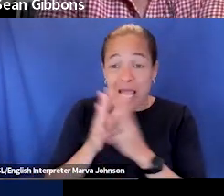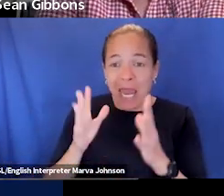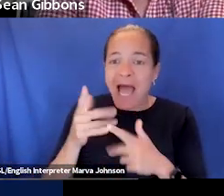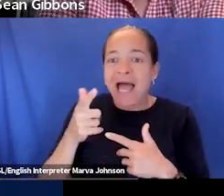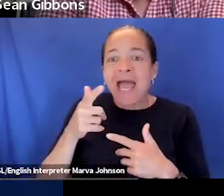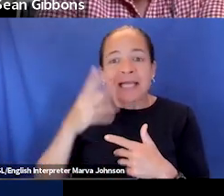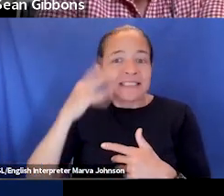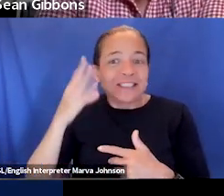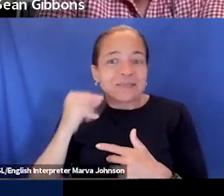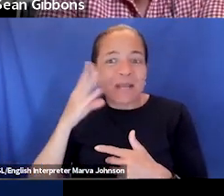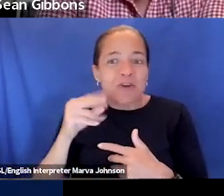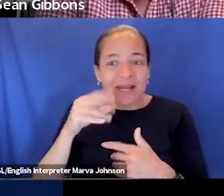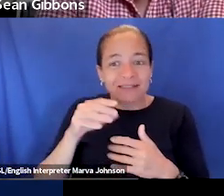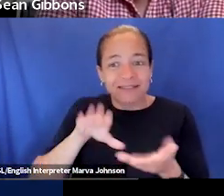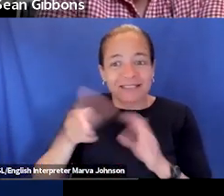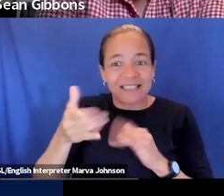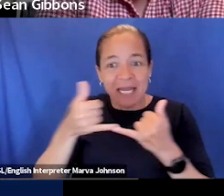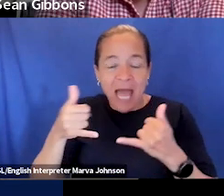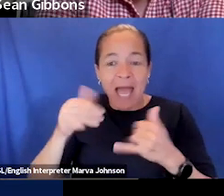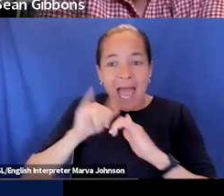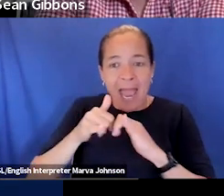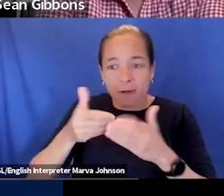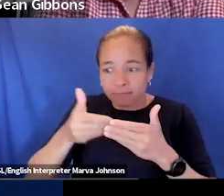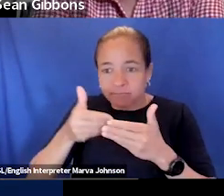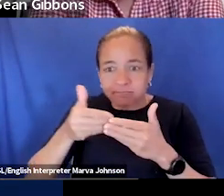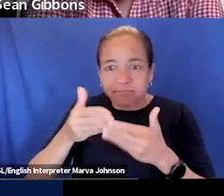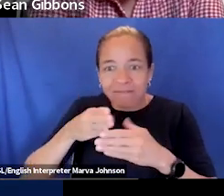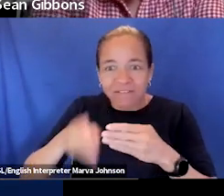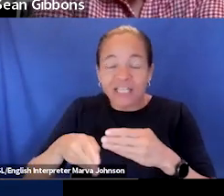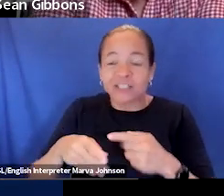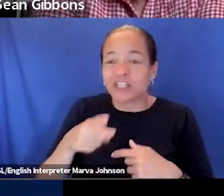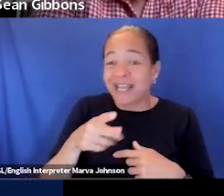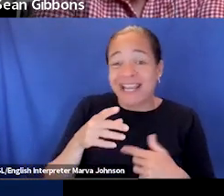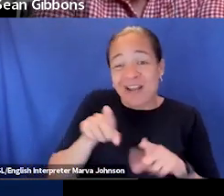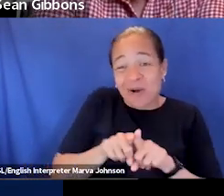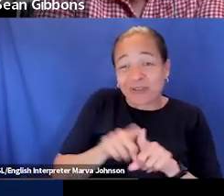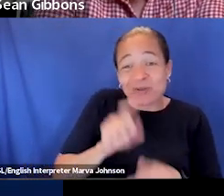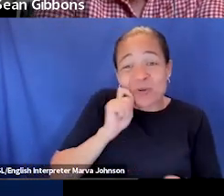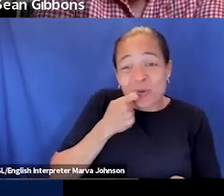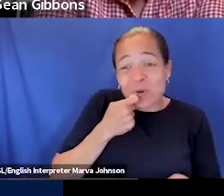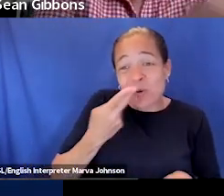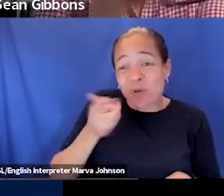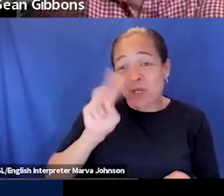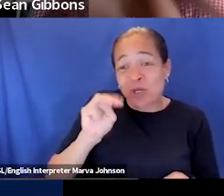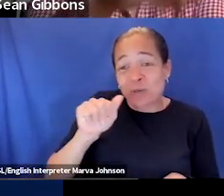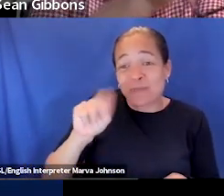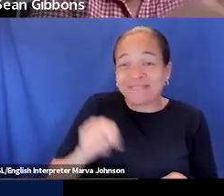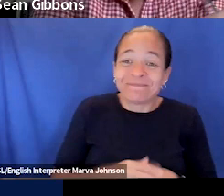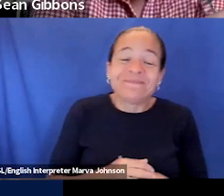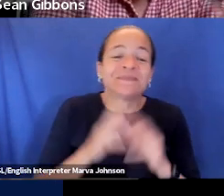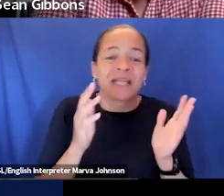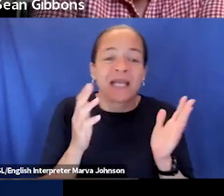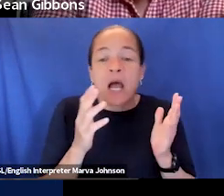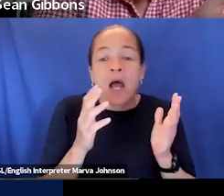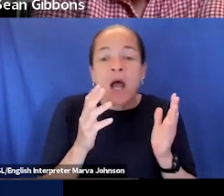with some very high stakes. He is also just one of the best writers and coolest humans that I know. So we are very, very grateful to welcome him back. Before I hand it